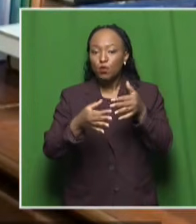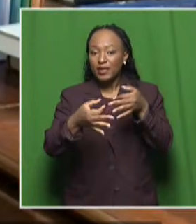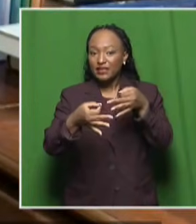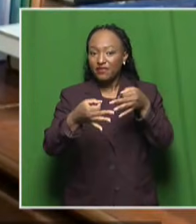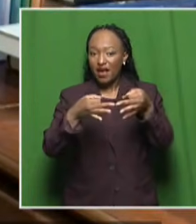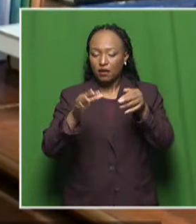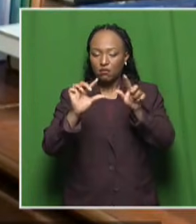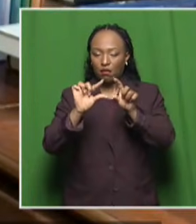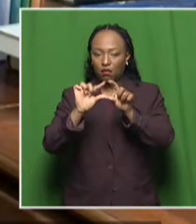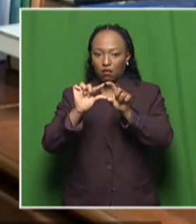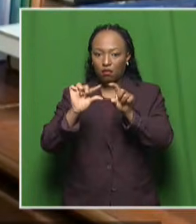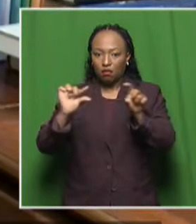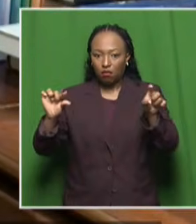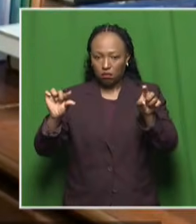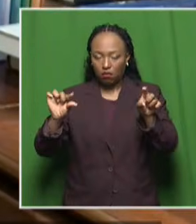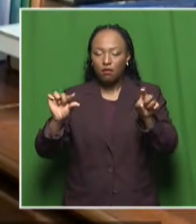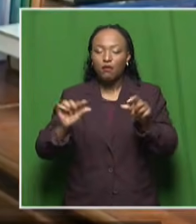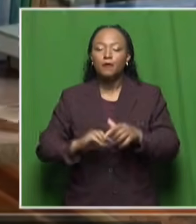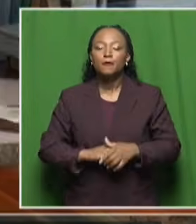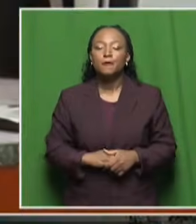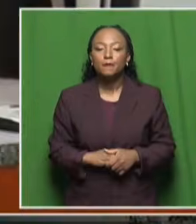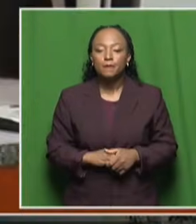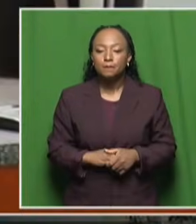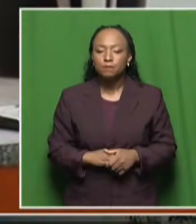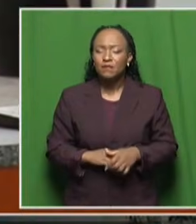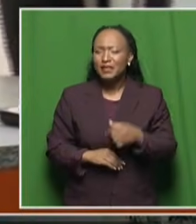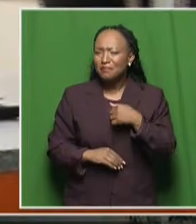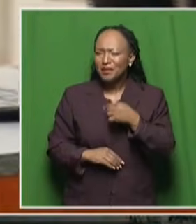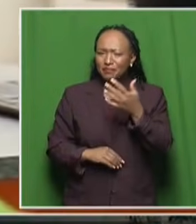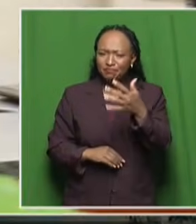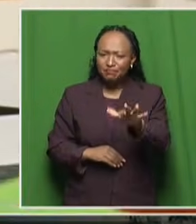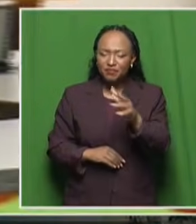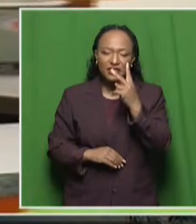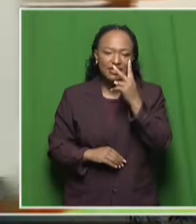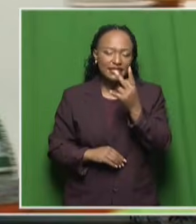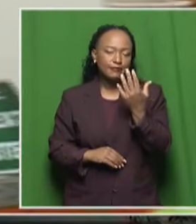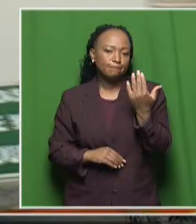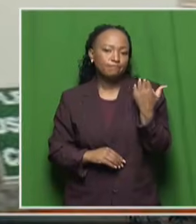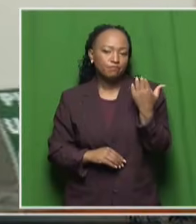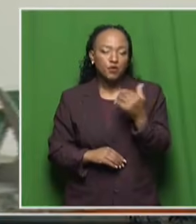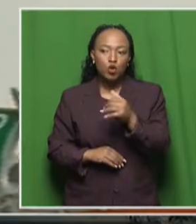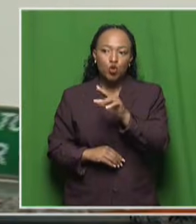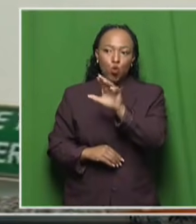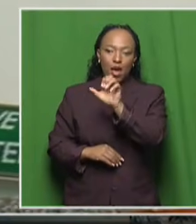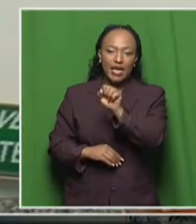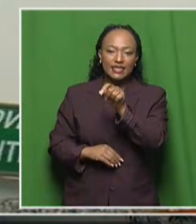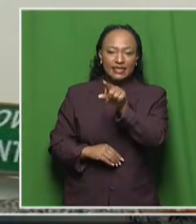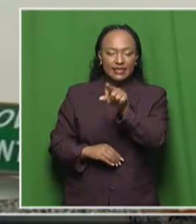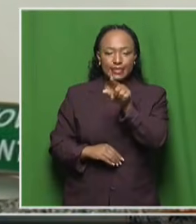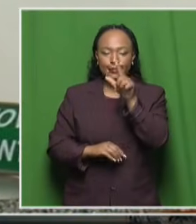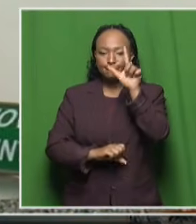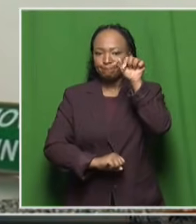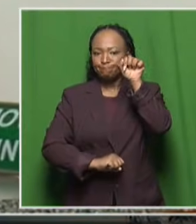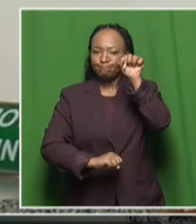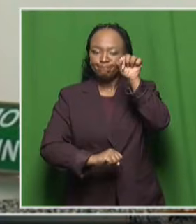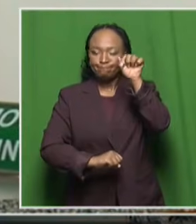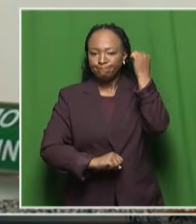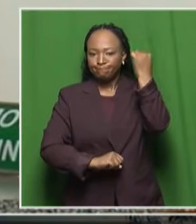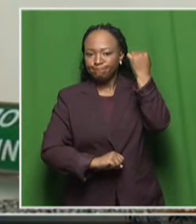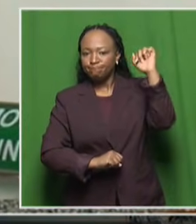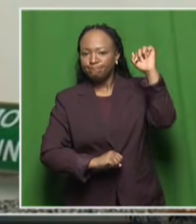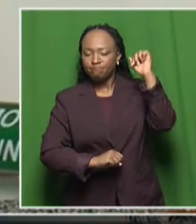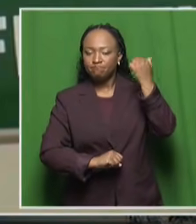defined. Now, I have seen in the past protests from the US. For instance, there was supposed to be